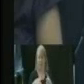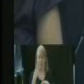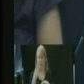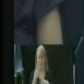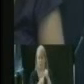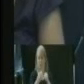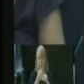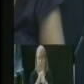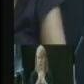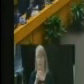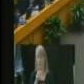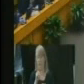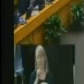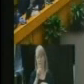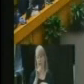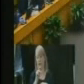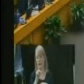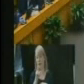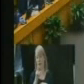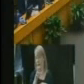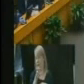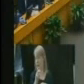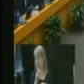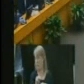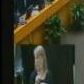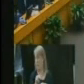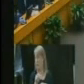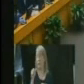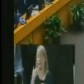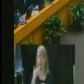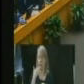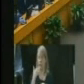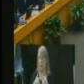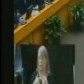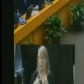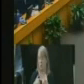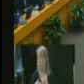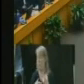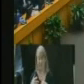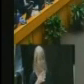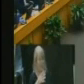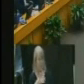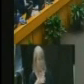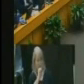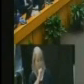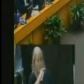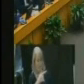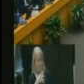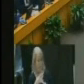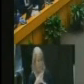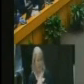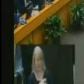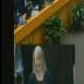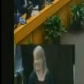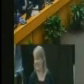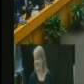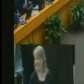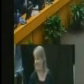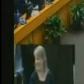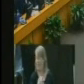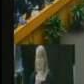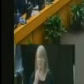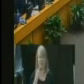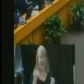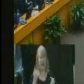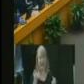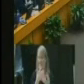Ms. Kincannon. Thank you, Madam Chair. How did you like my mic? It was good. Good. You said all the right things.